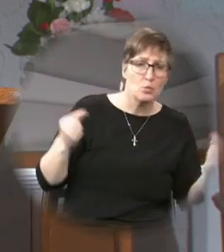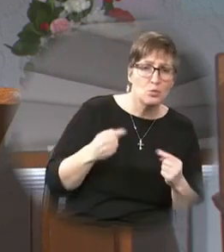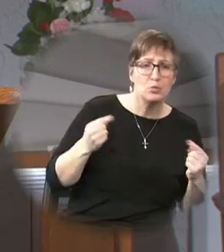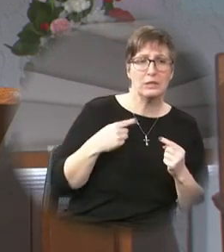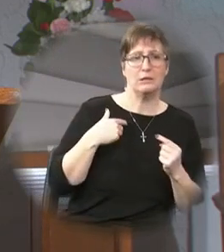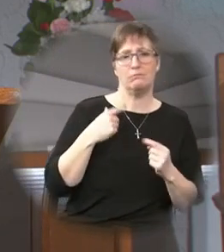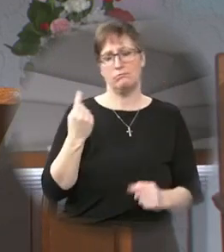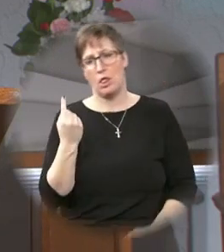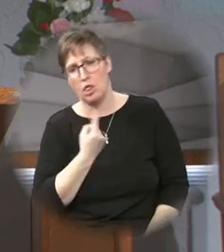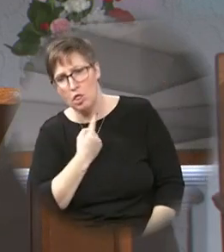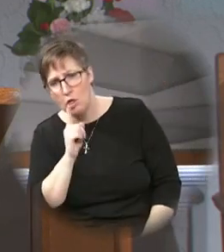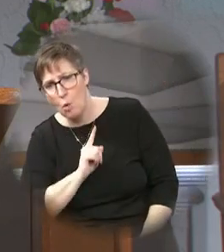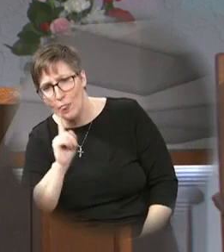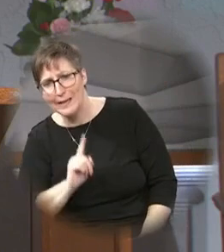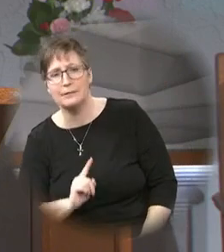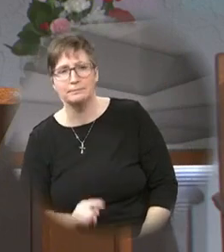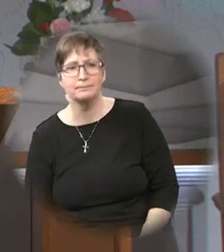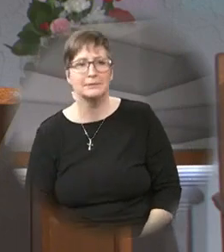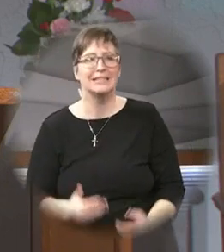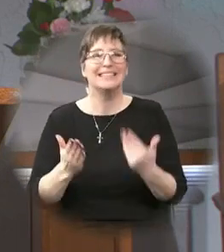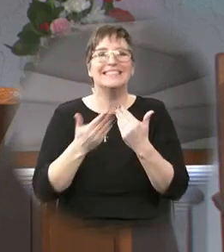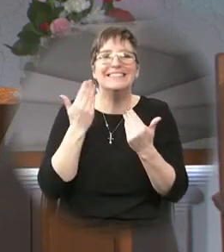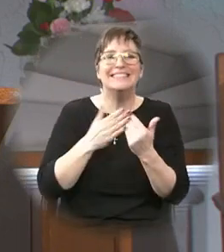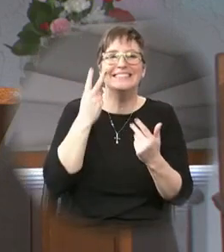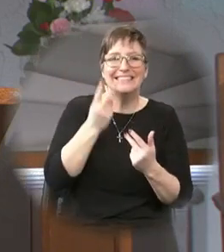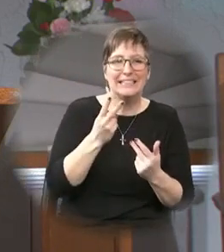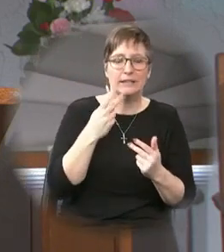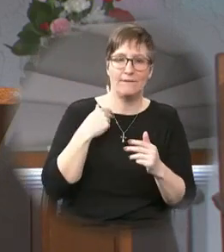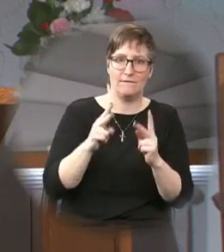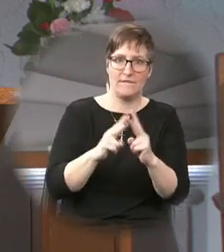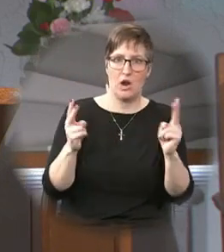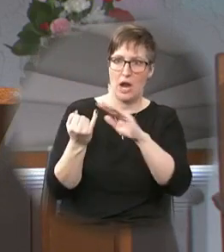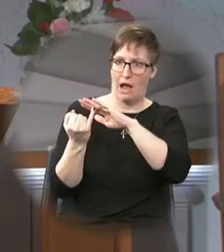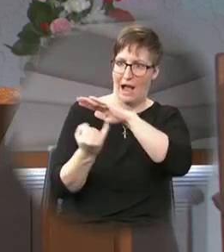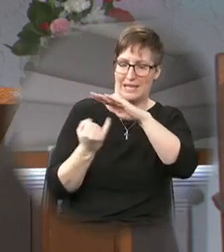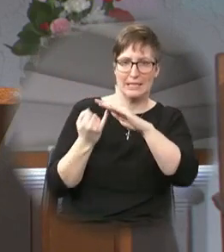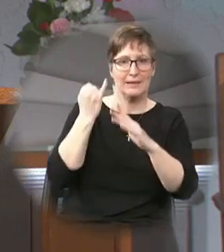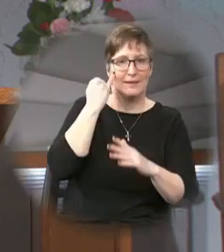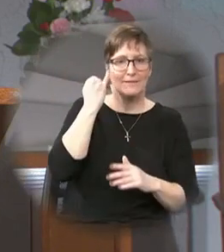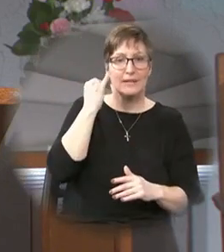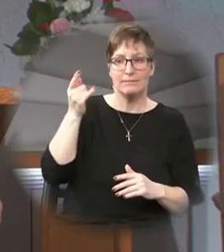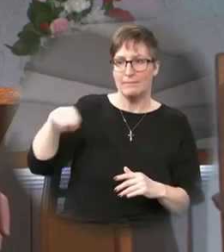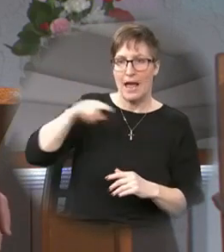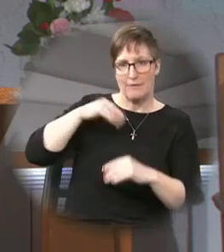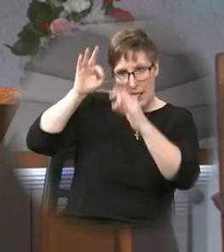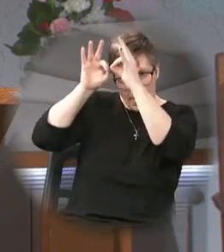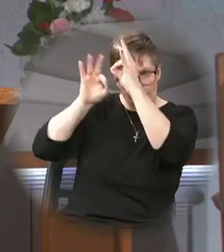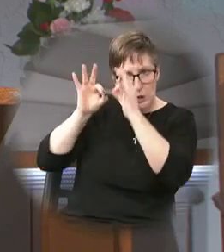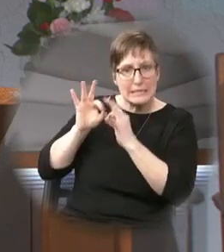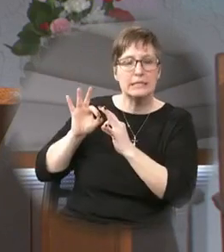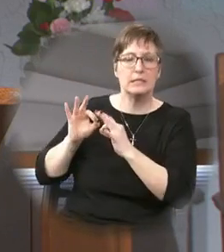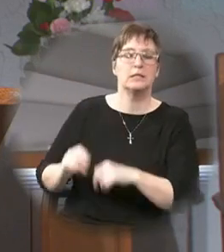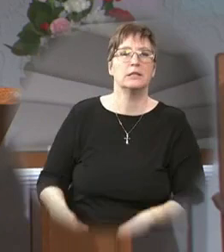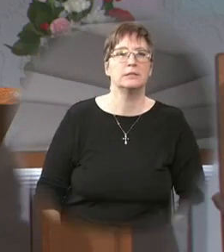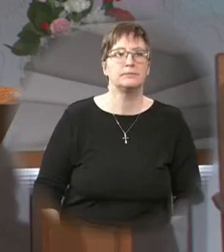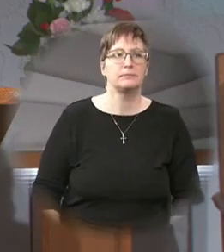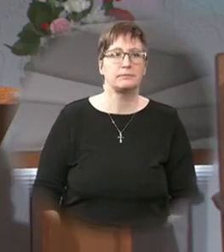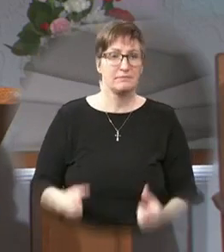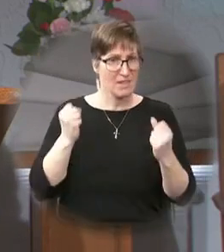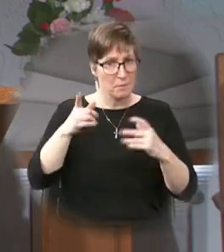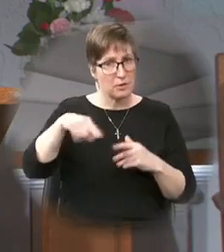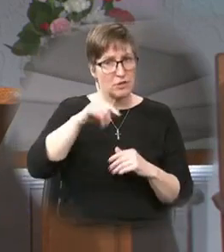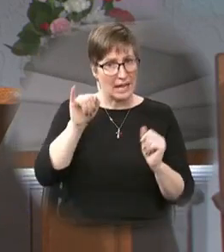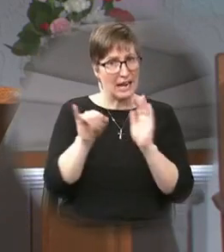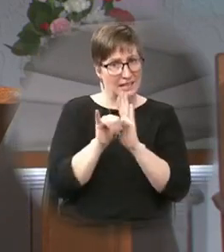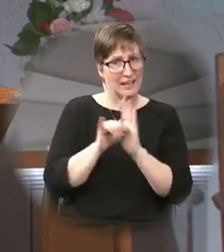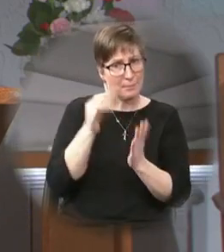lonely. It's easy to see how isolating it was for a person with leprosy. Perhaps many of us can identify